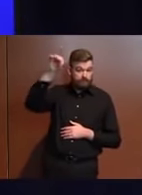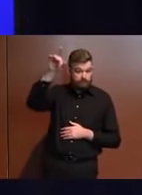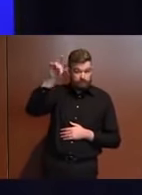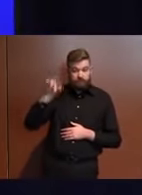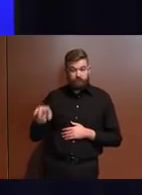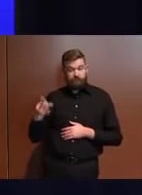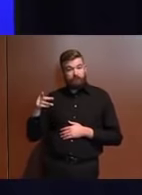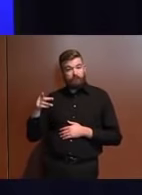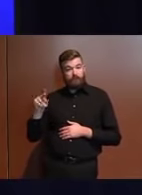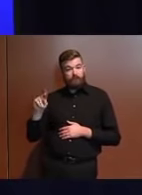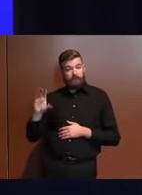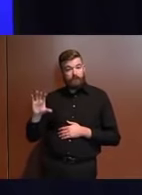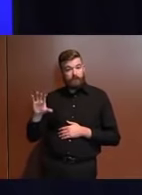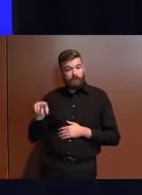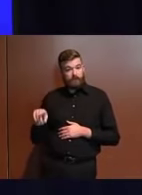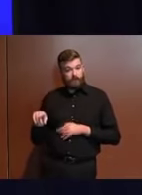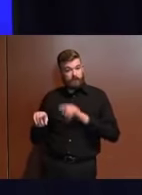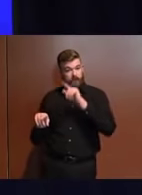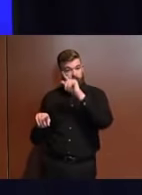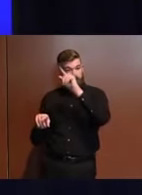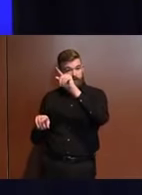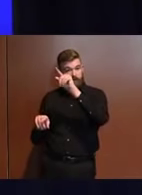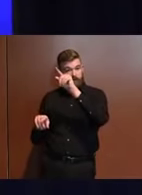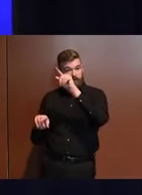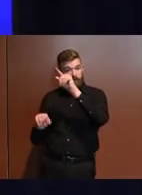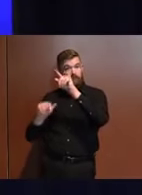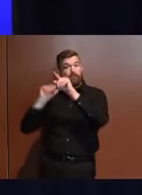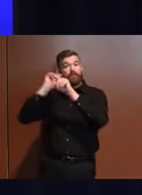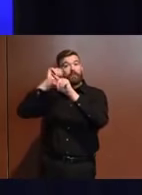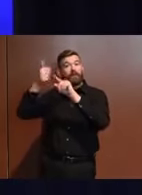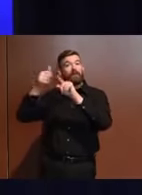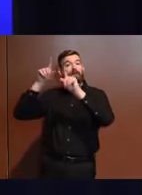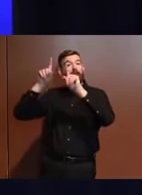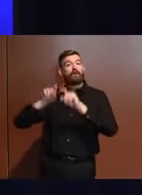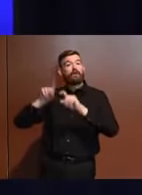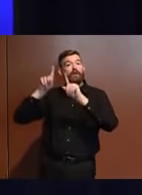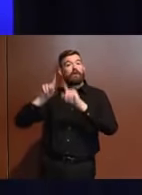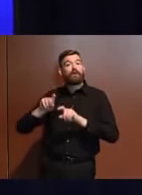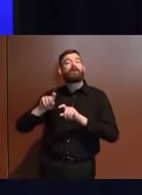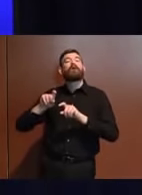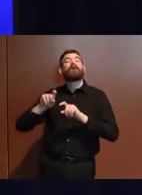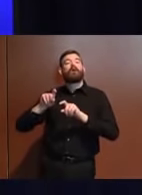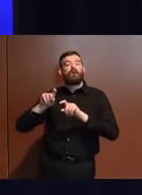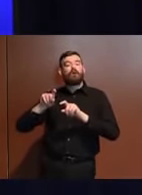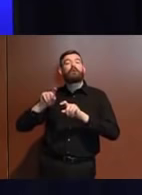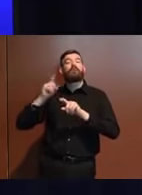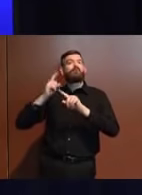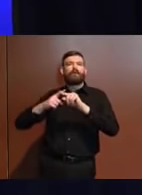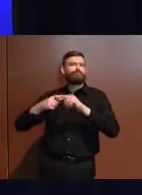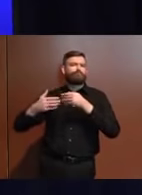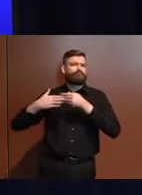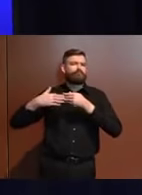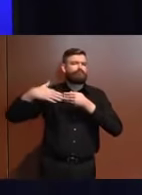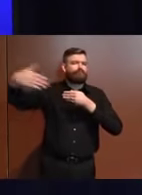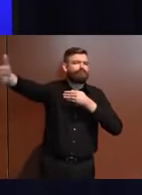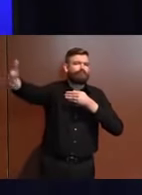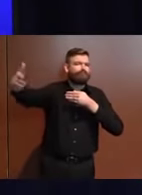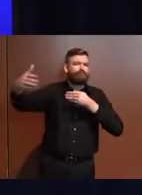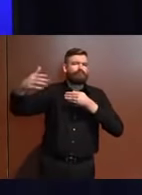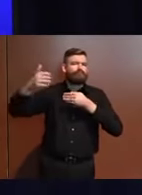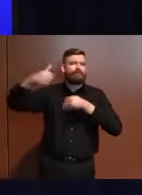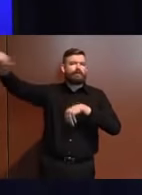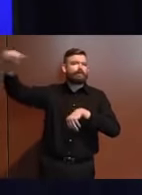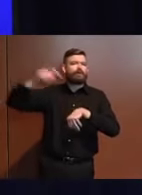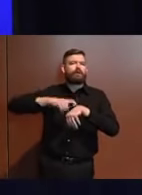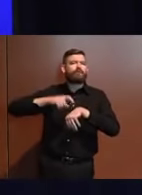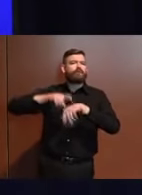tomorrow, that is for symptomatic, and I stress that again. I spoke with over 760 police